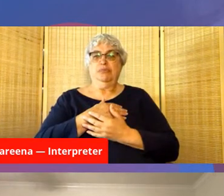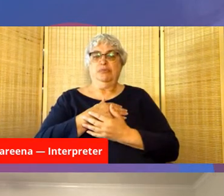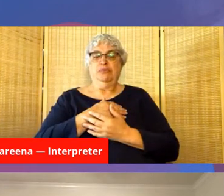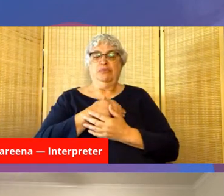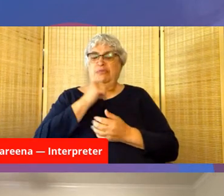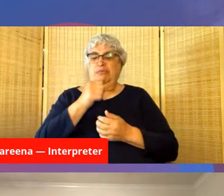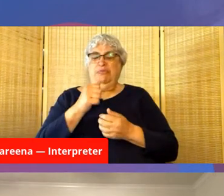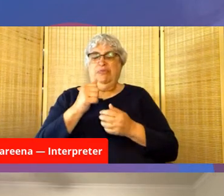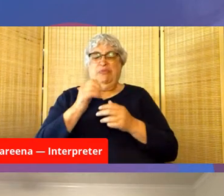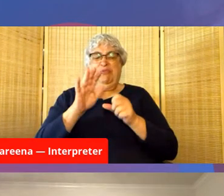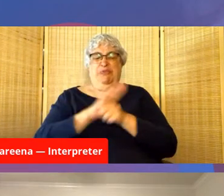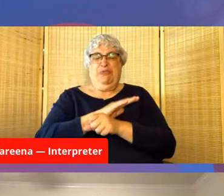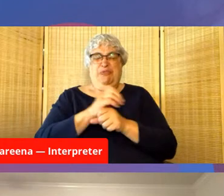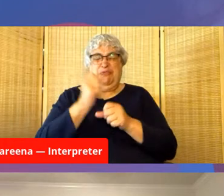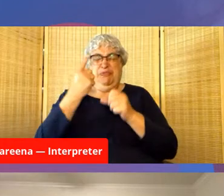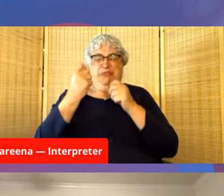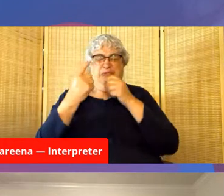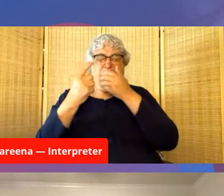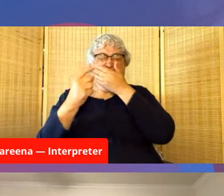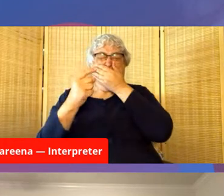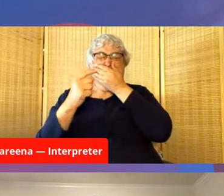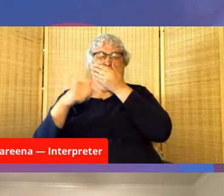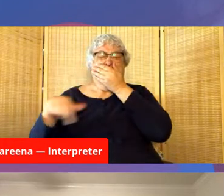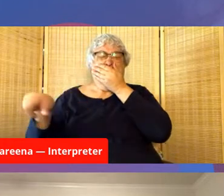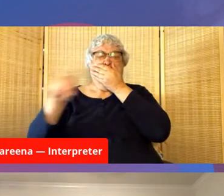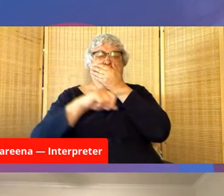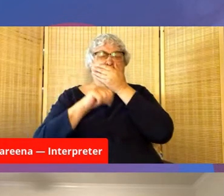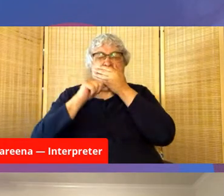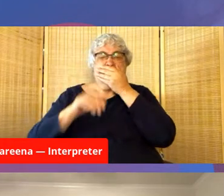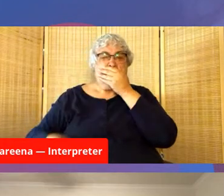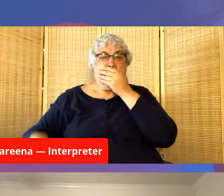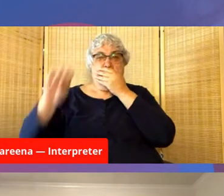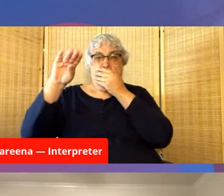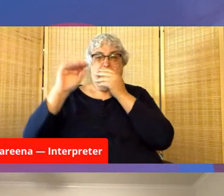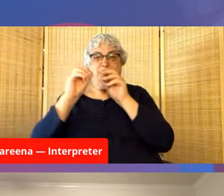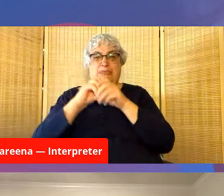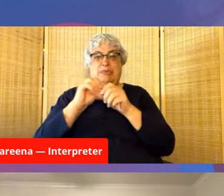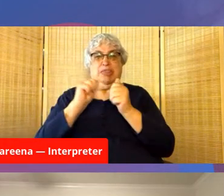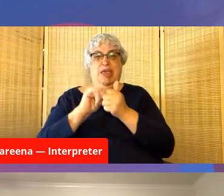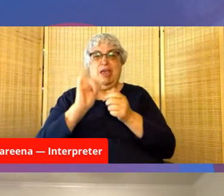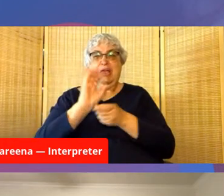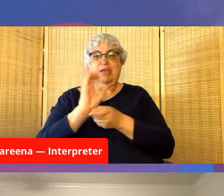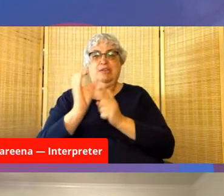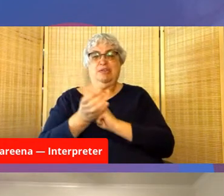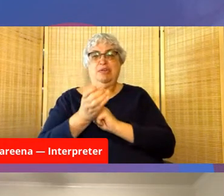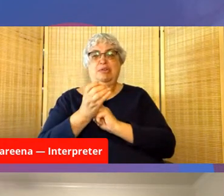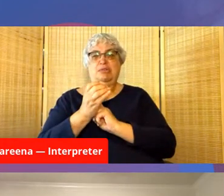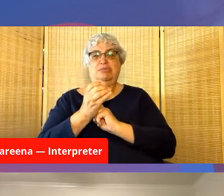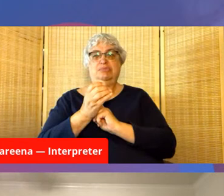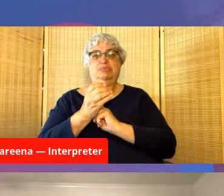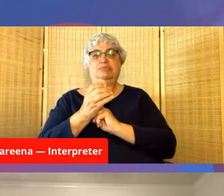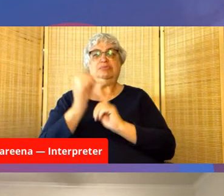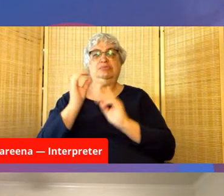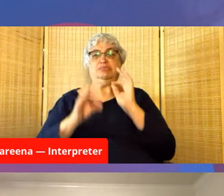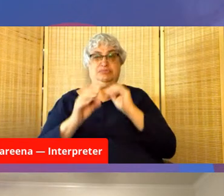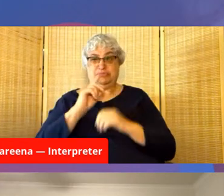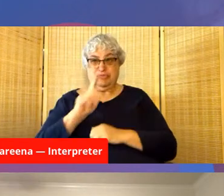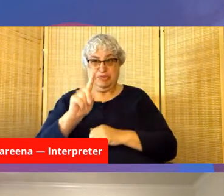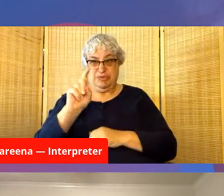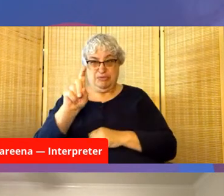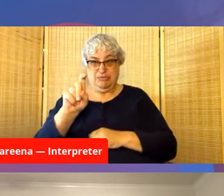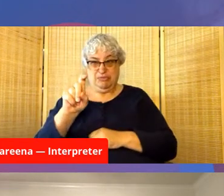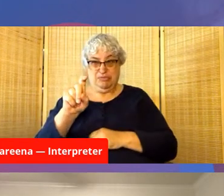may not be fully appreciated by others who have not been brought up in that particular culture. Is that true?